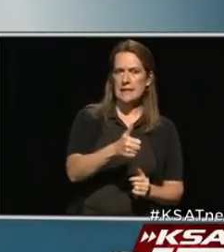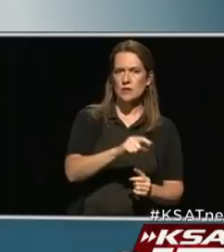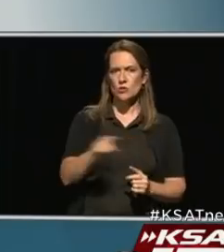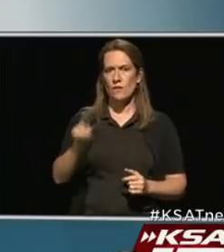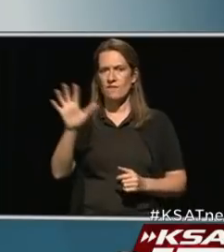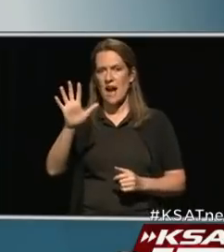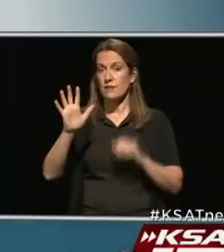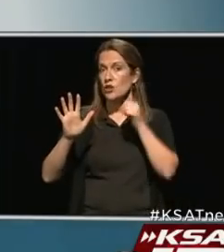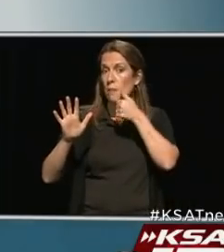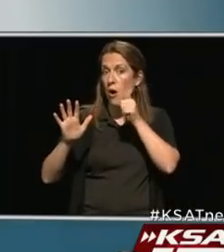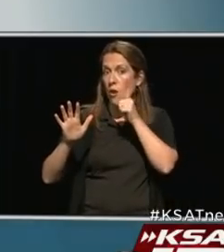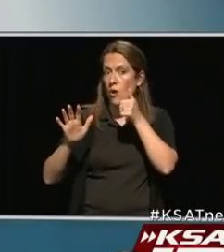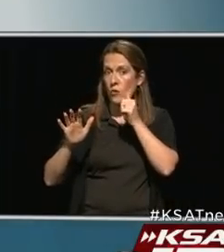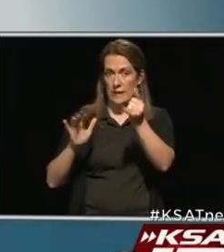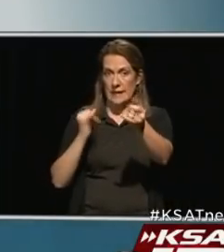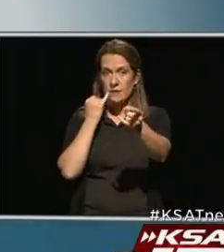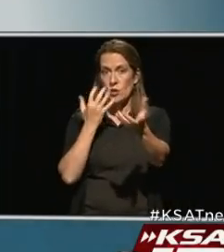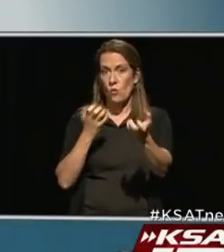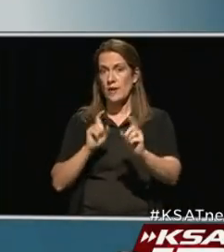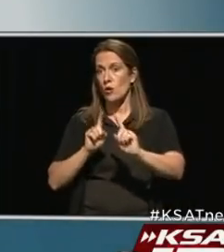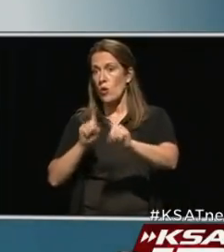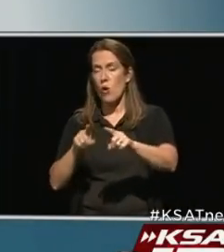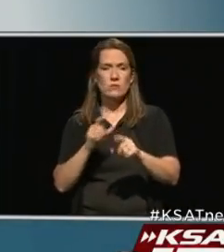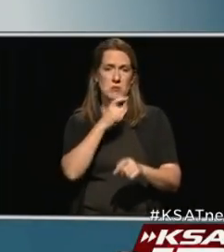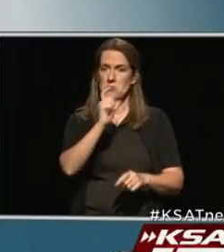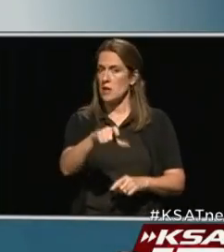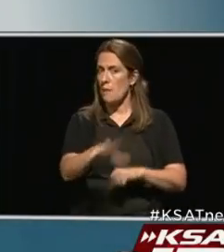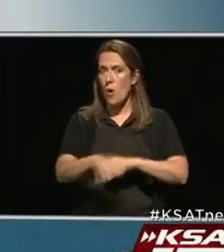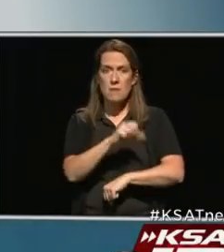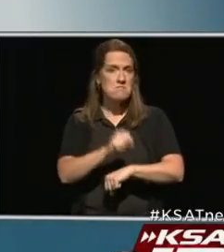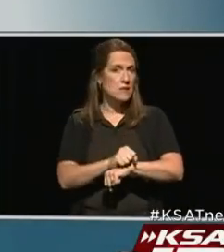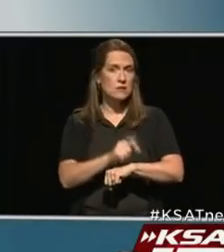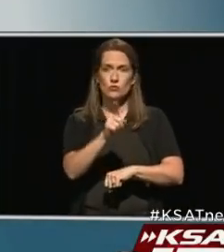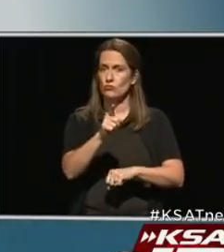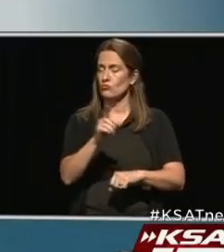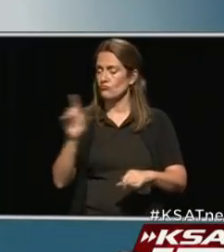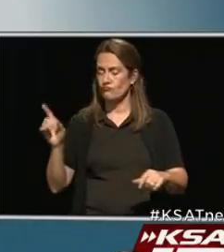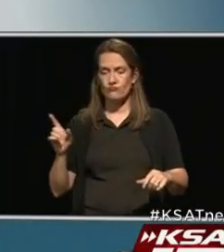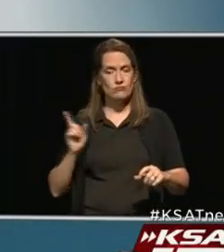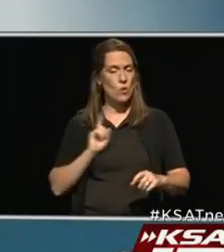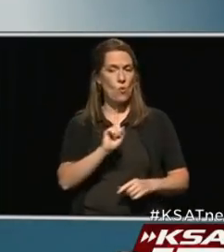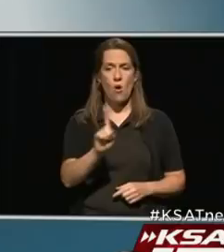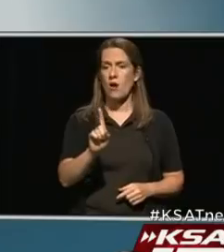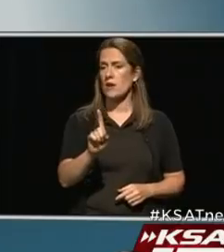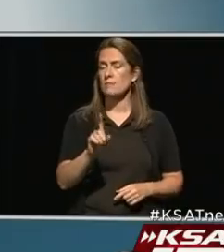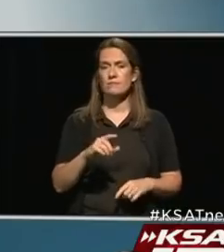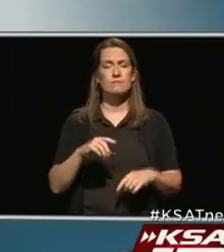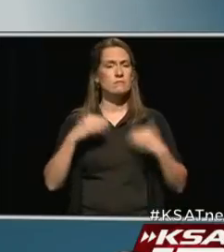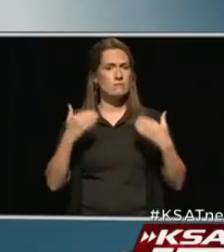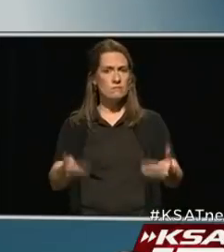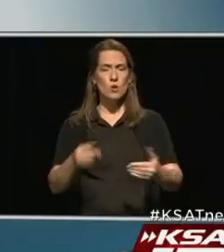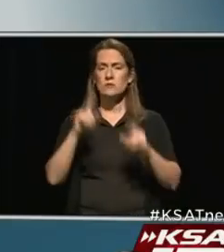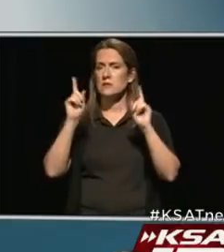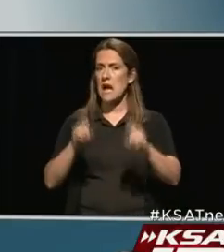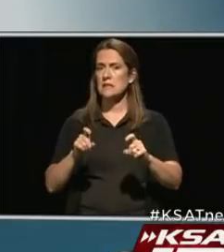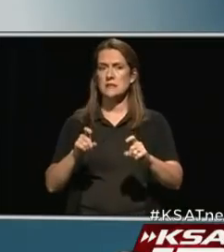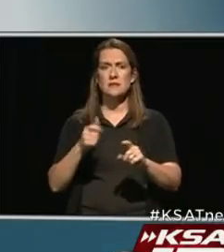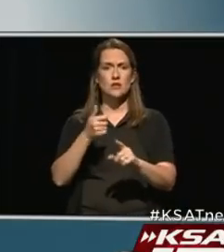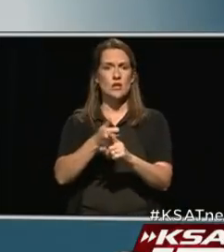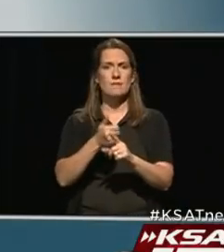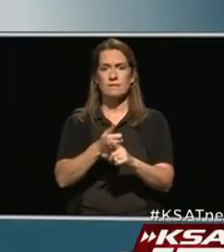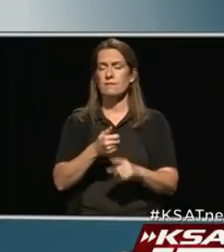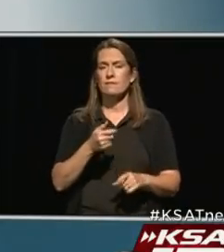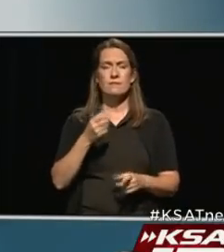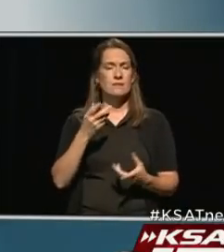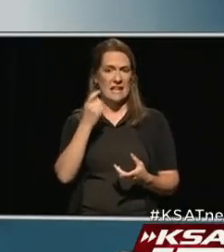tomorrow, so you can go there without an appointment, and you can walk up and get your test if you're needing a